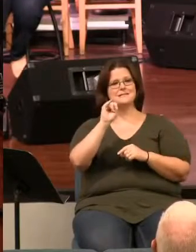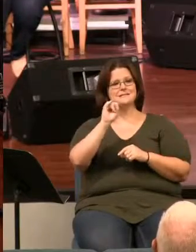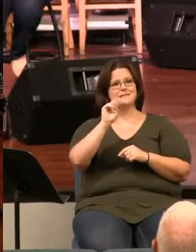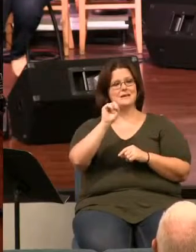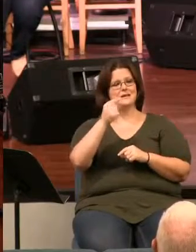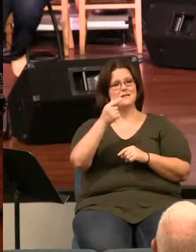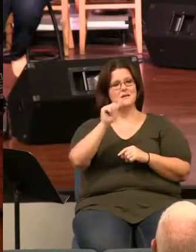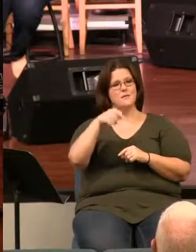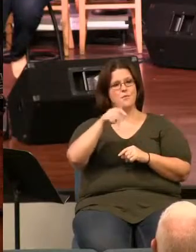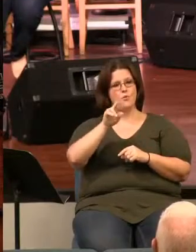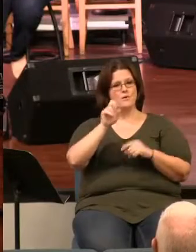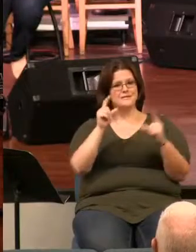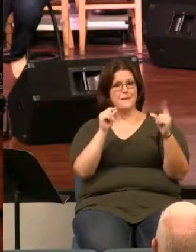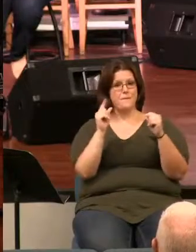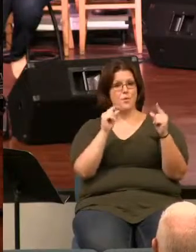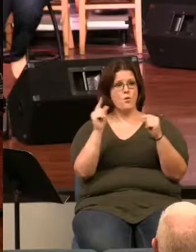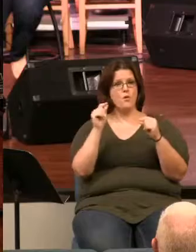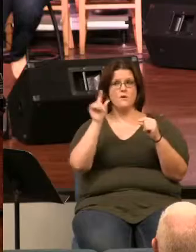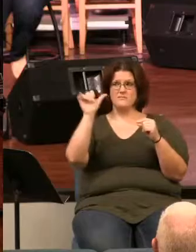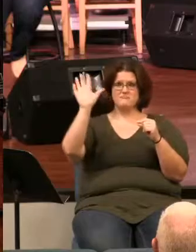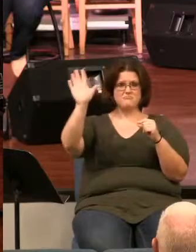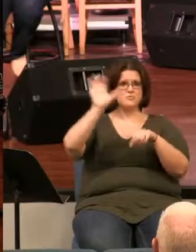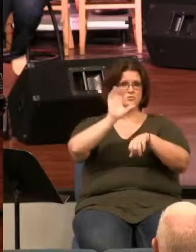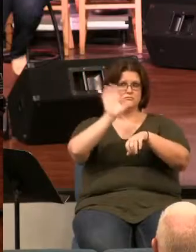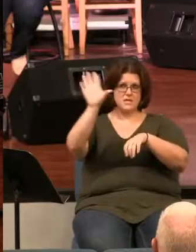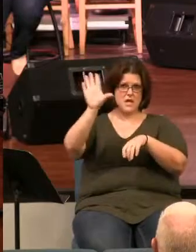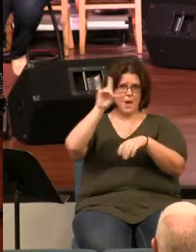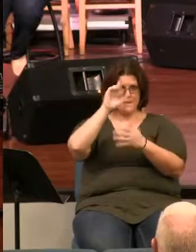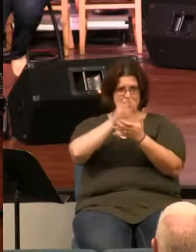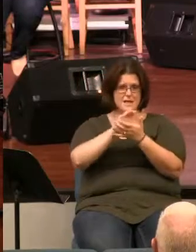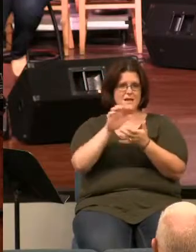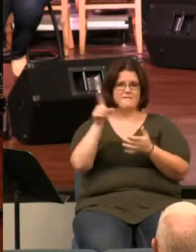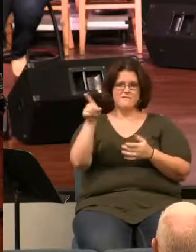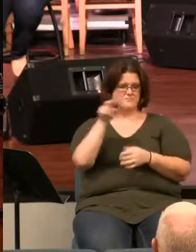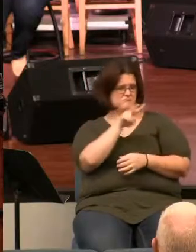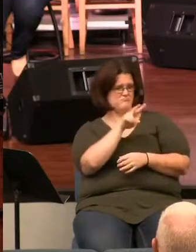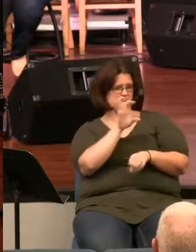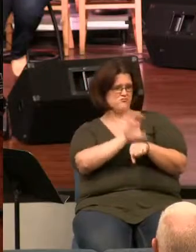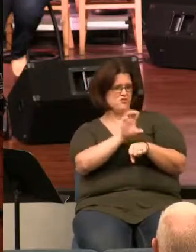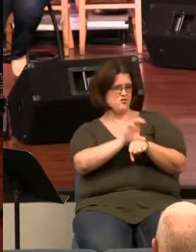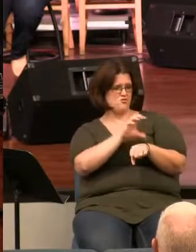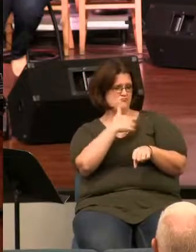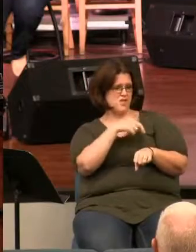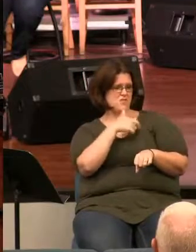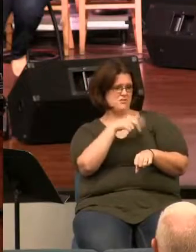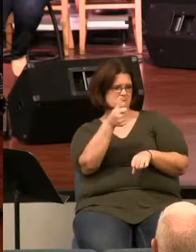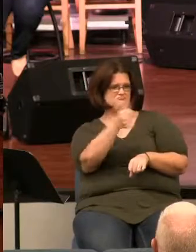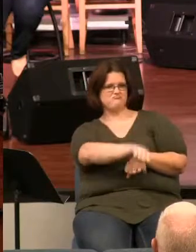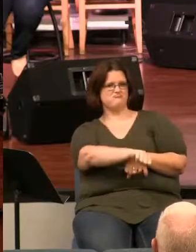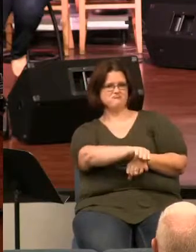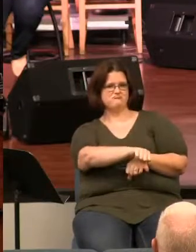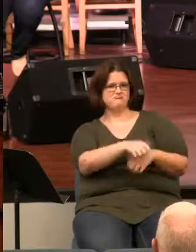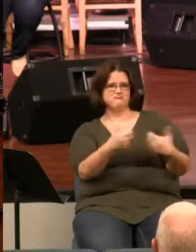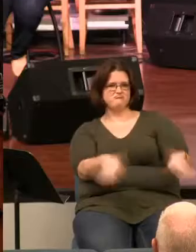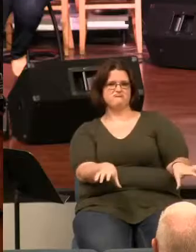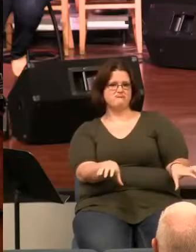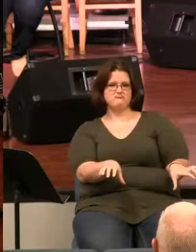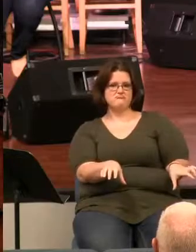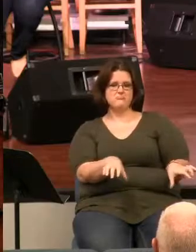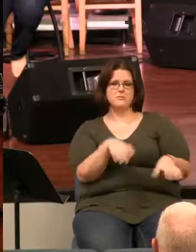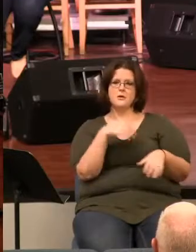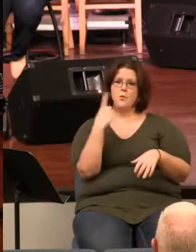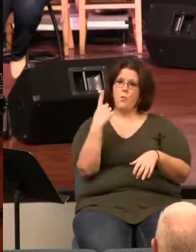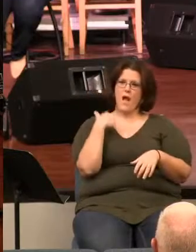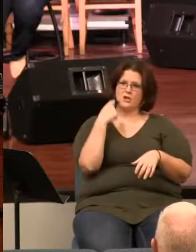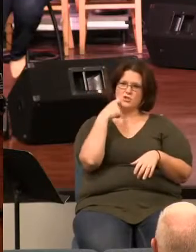places in America. Organized religion is thumbs down. In fact, I just taught Church 101 class, and one of my favorite things